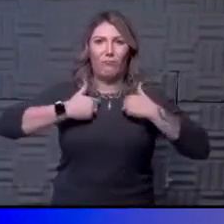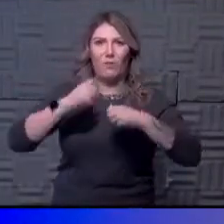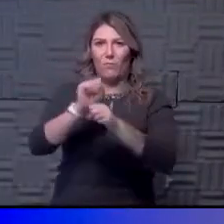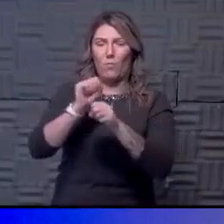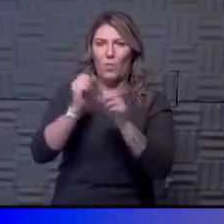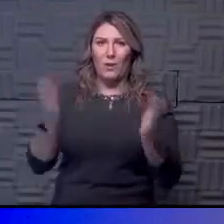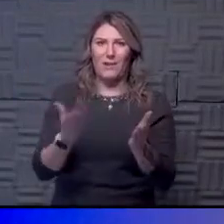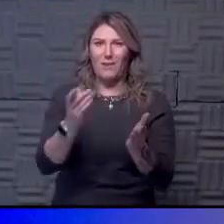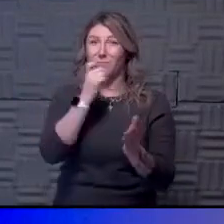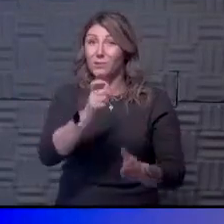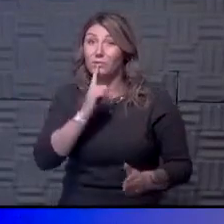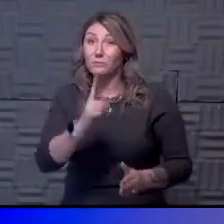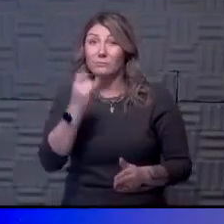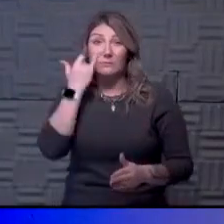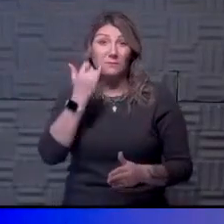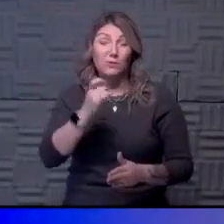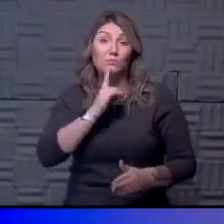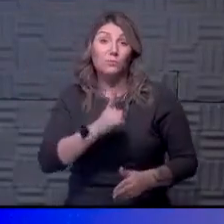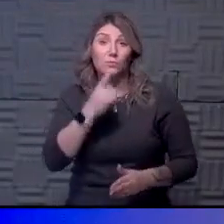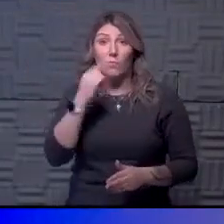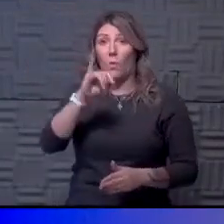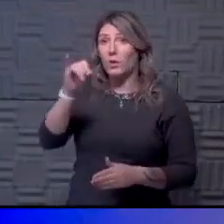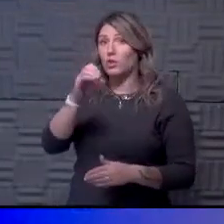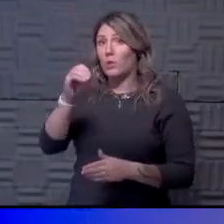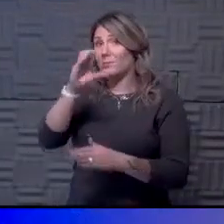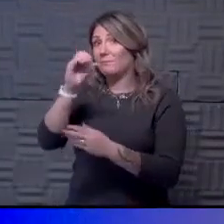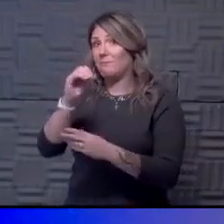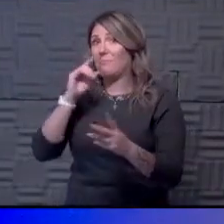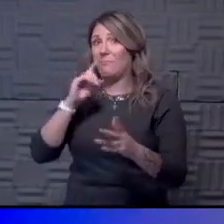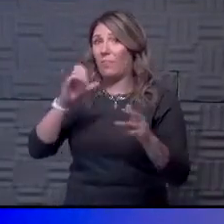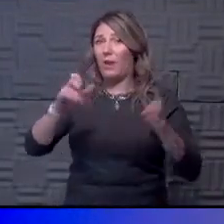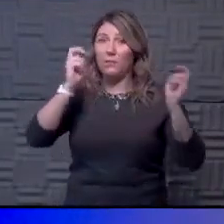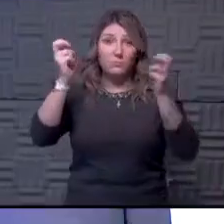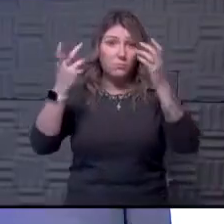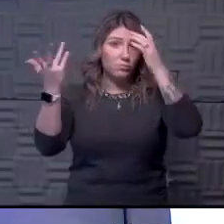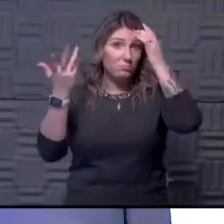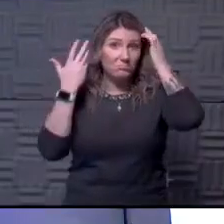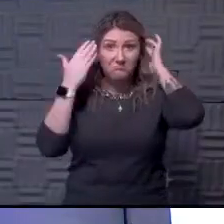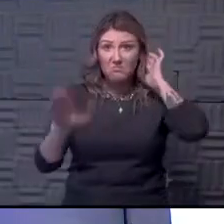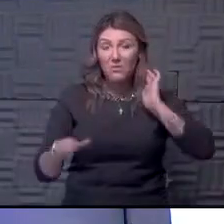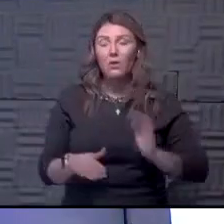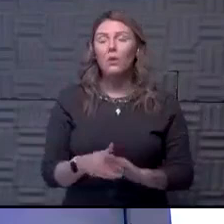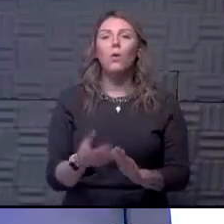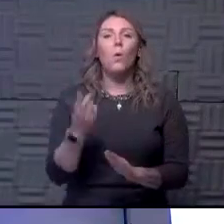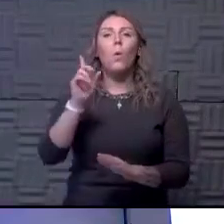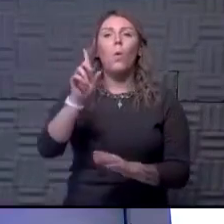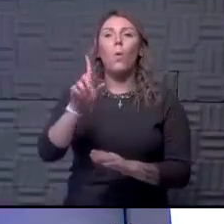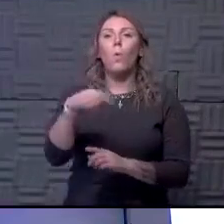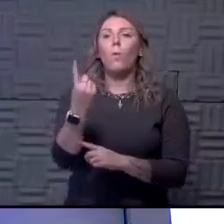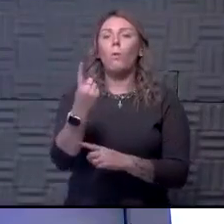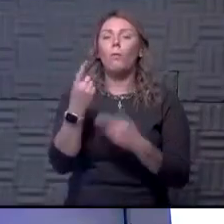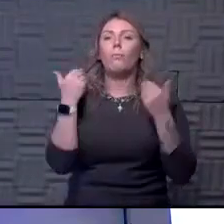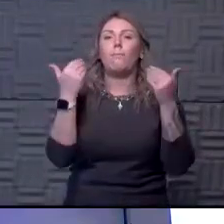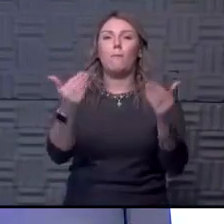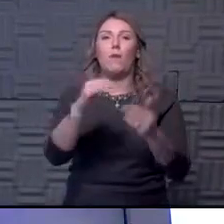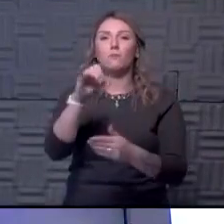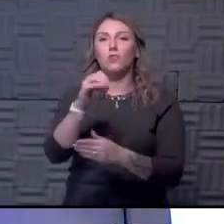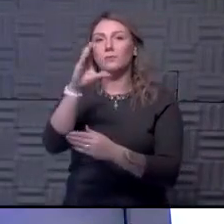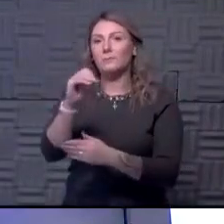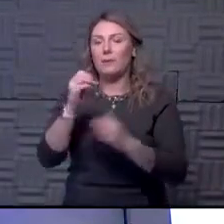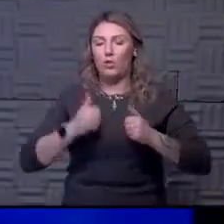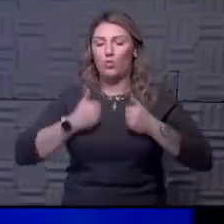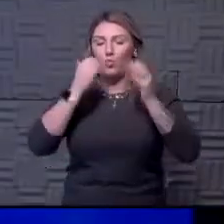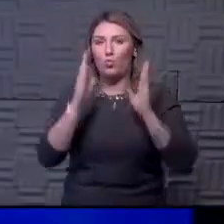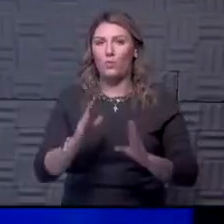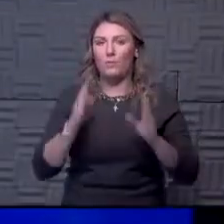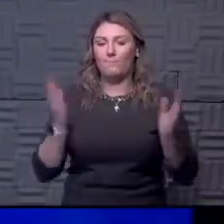that. I'm not sure if that's true for the Johnson County issue as well. Yeah, we're only allowed to do Johnson County residents, and